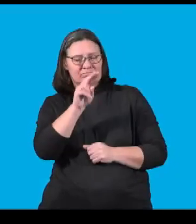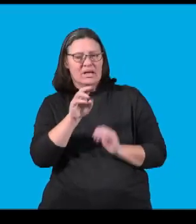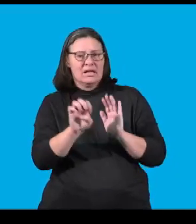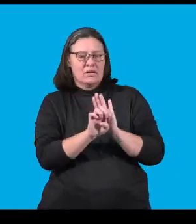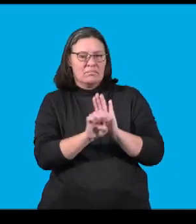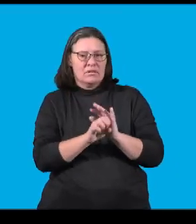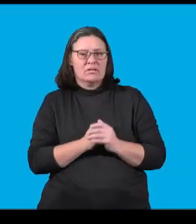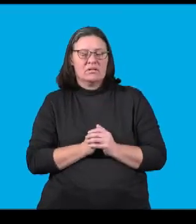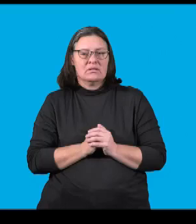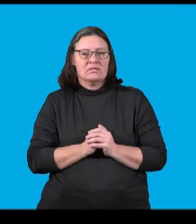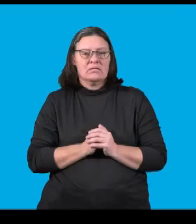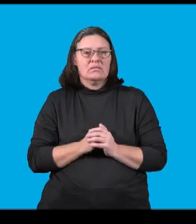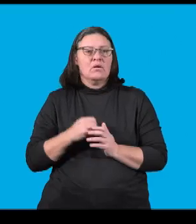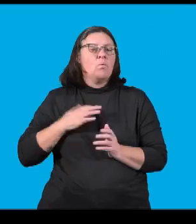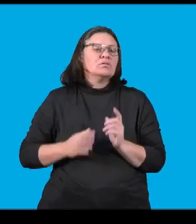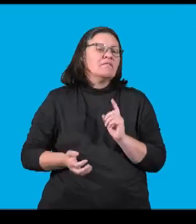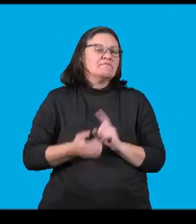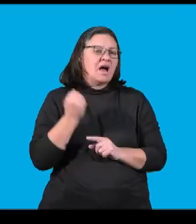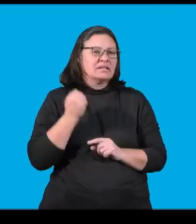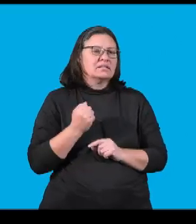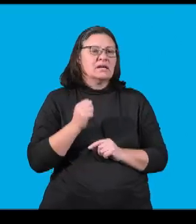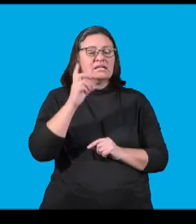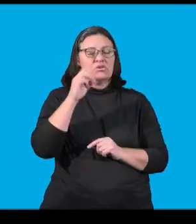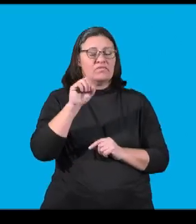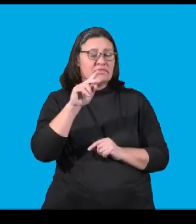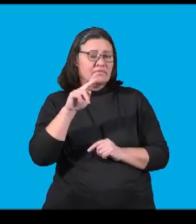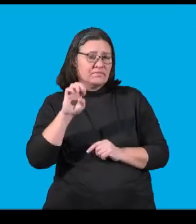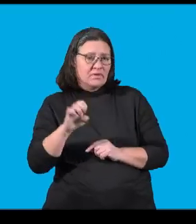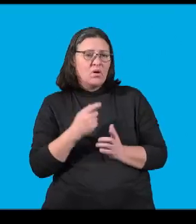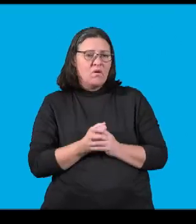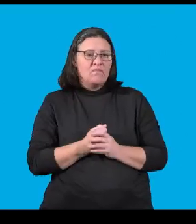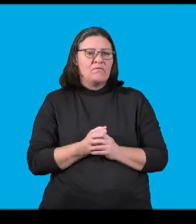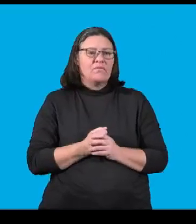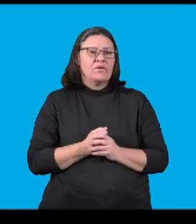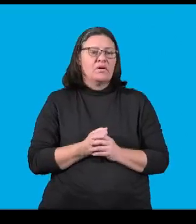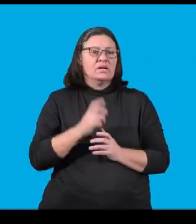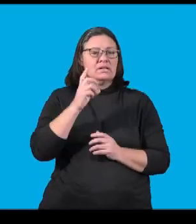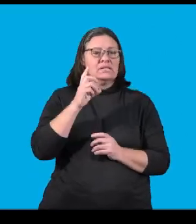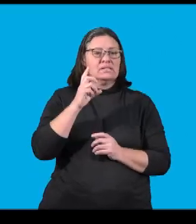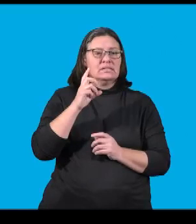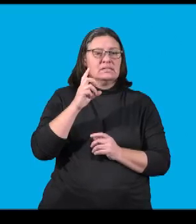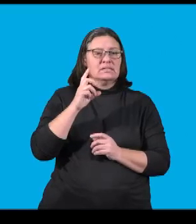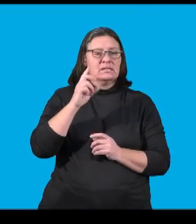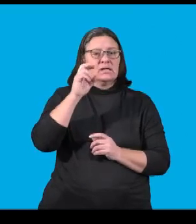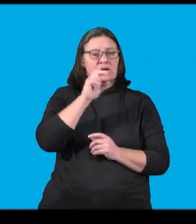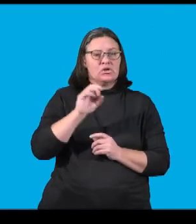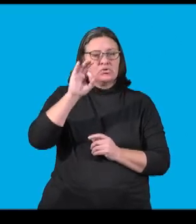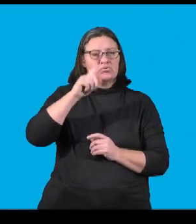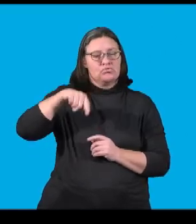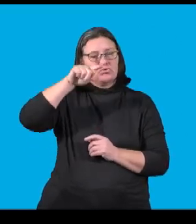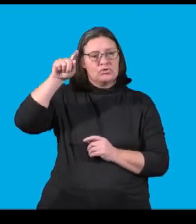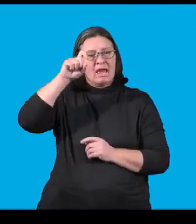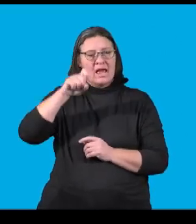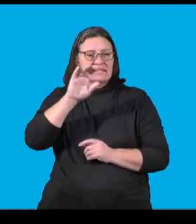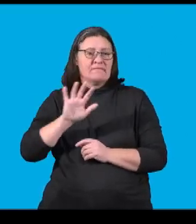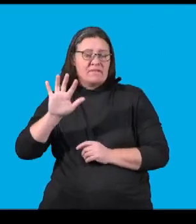go through this example. We want to find the derivative of the cube root of x to the power of 5. So what did I just